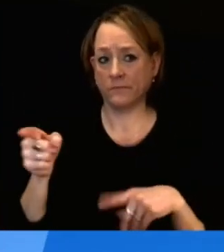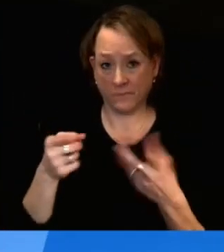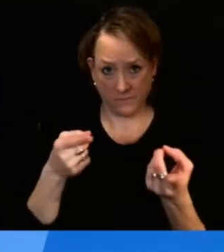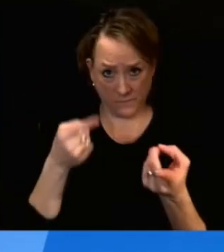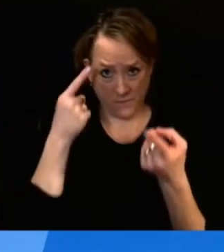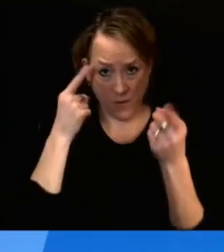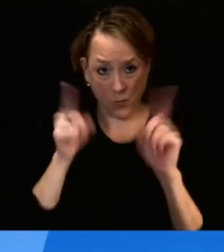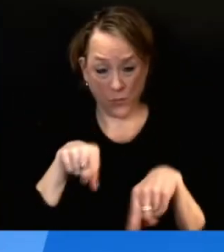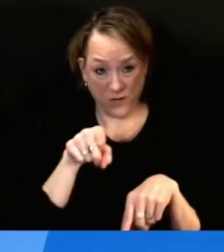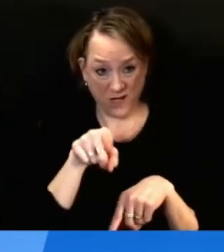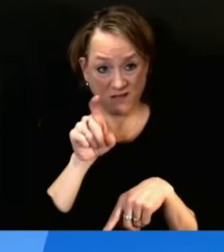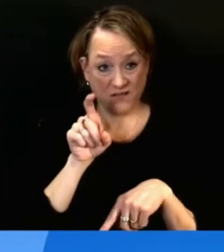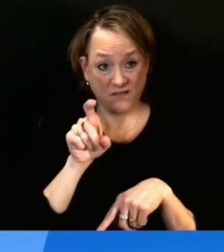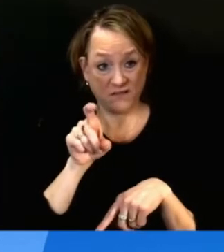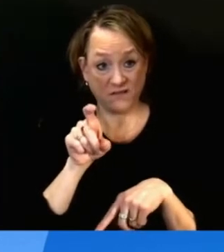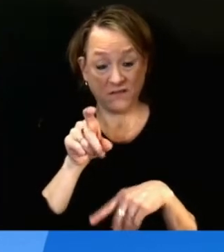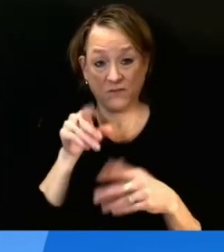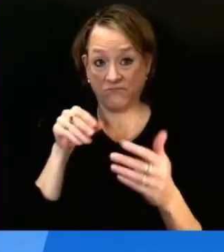endlessly?